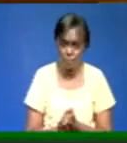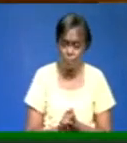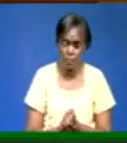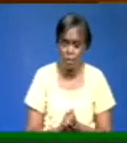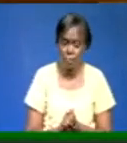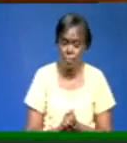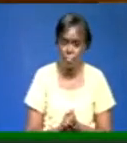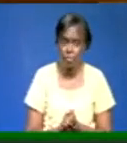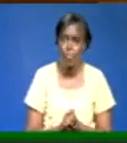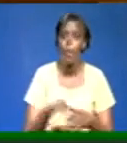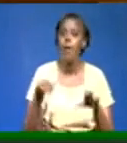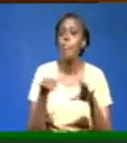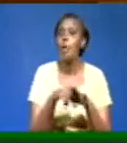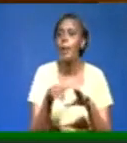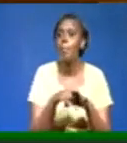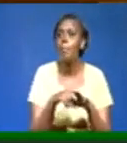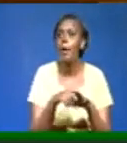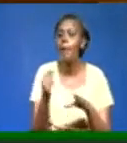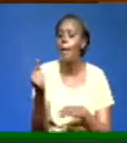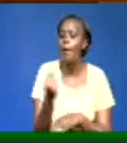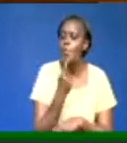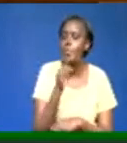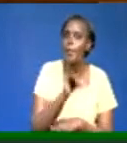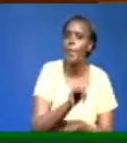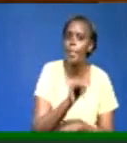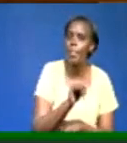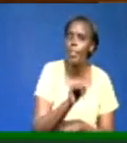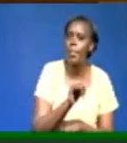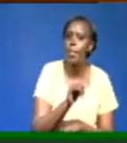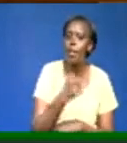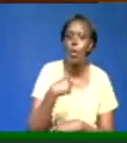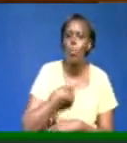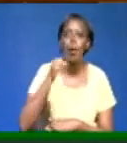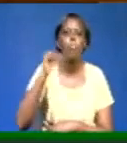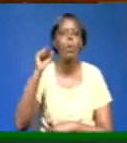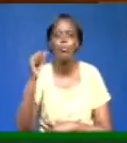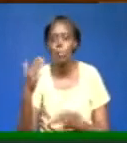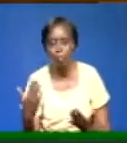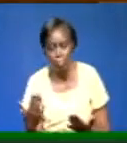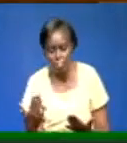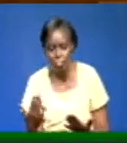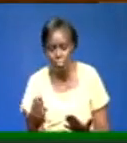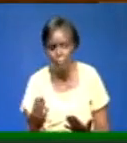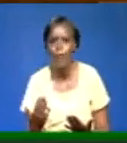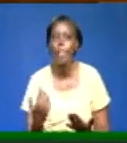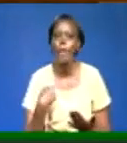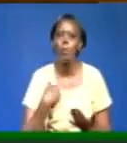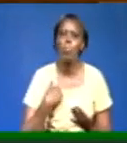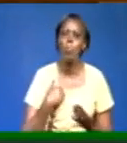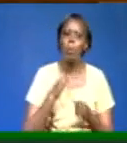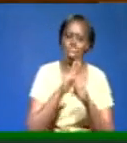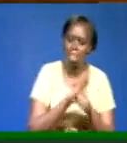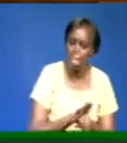unfortunate for members to come and say that we were just playing politics, we were biased,